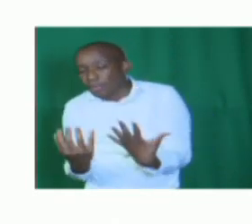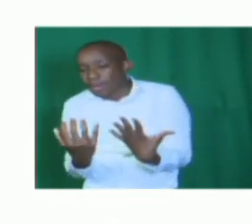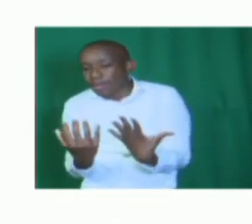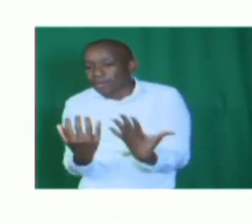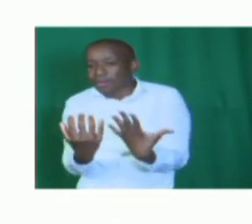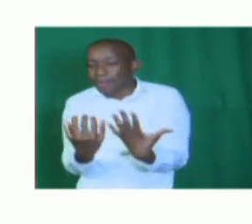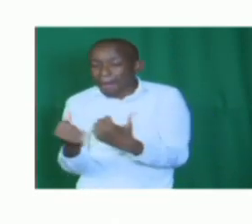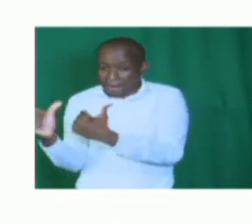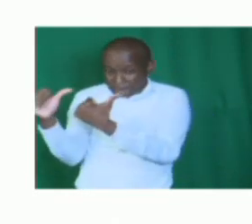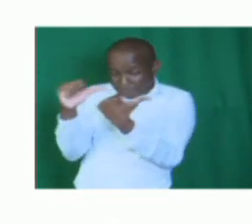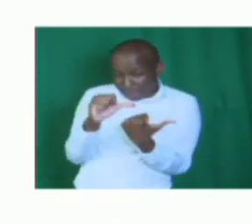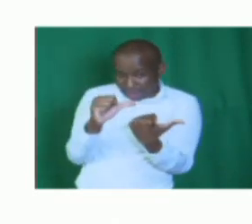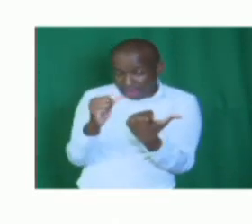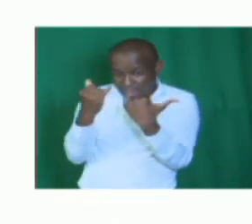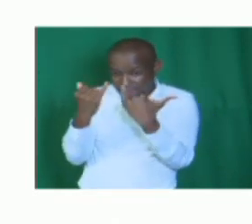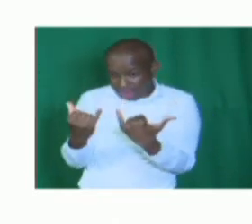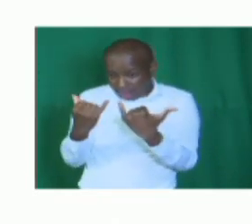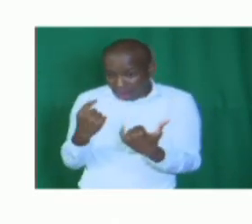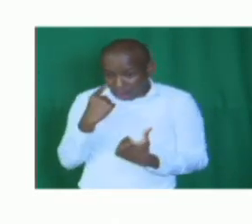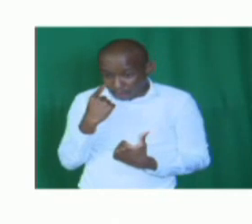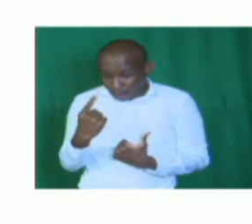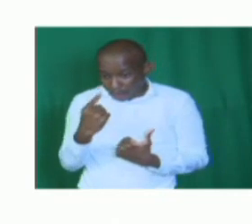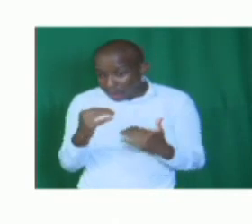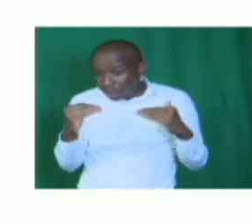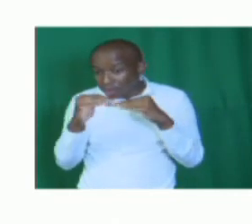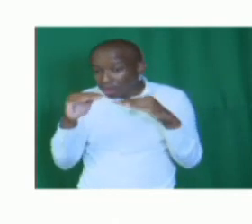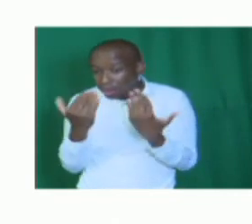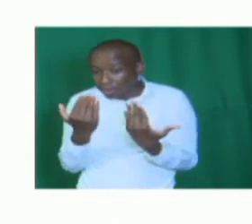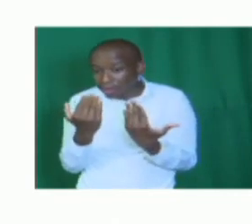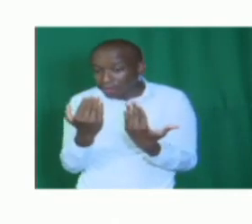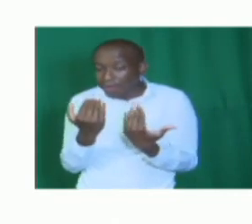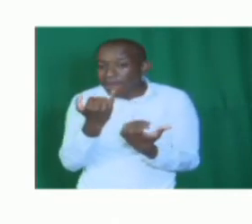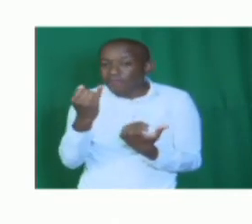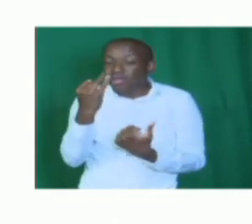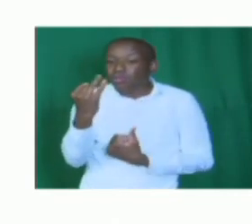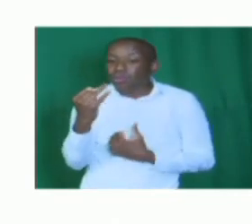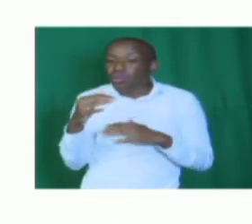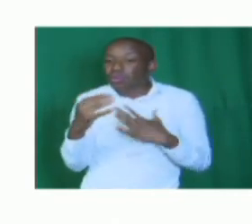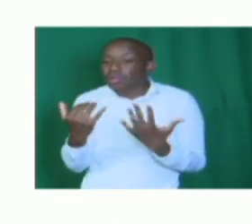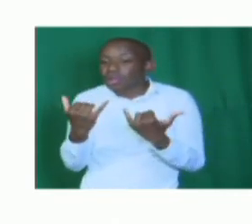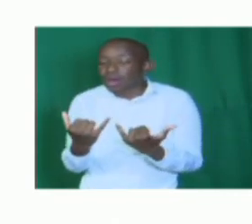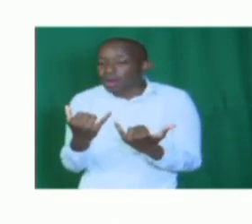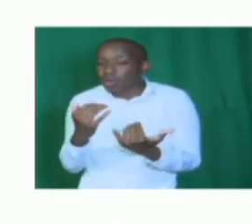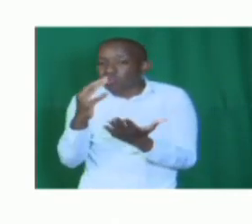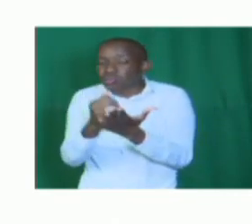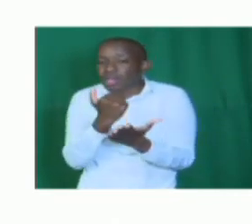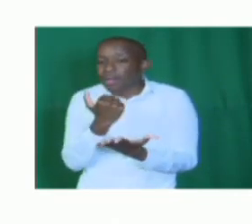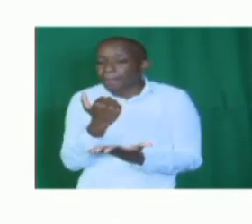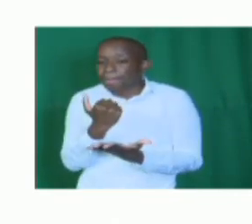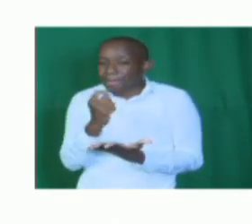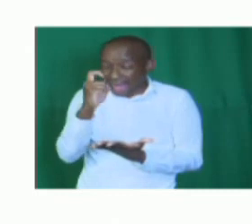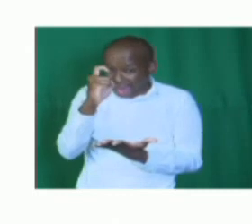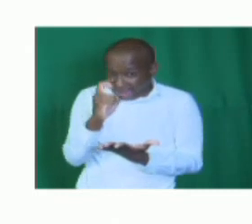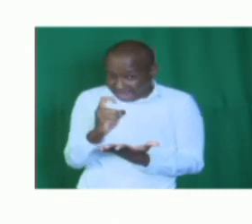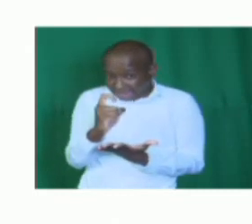are going back to the set 2, where we are going to take the